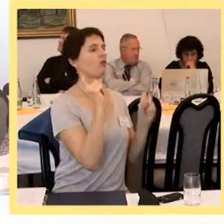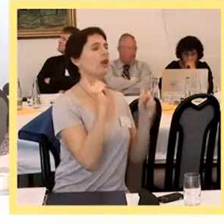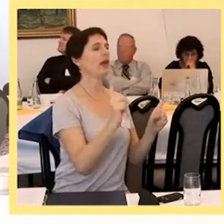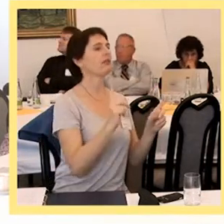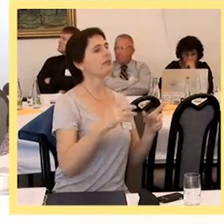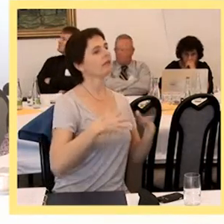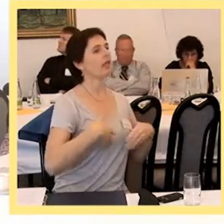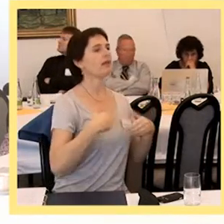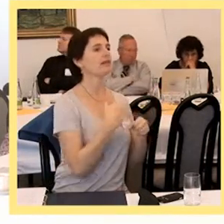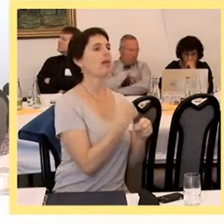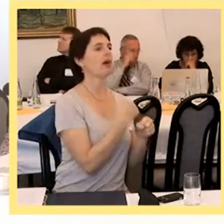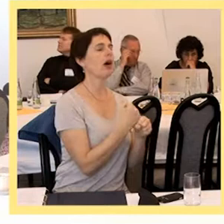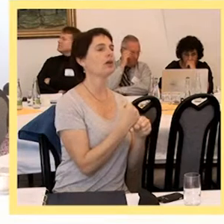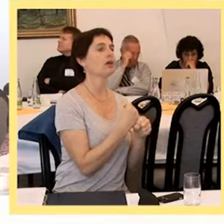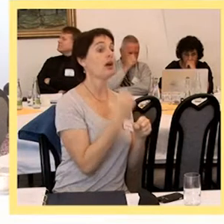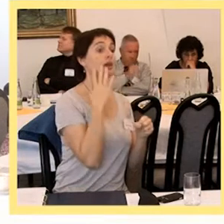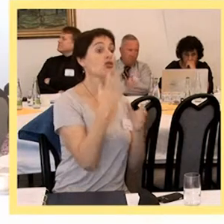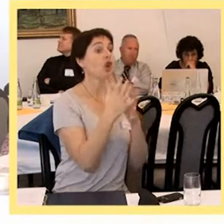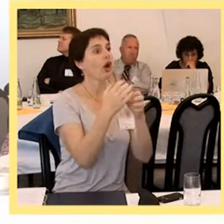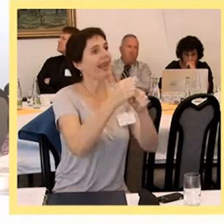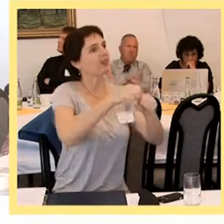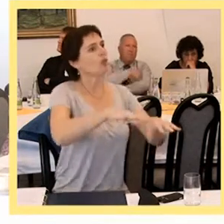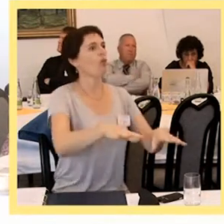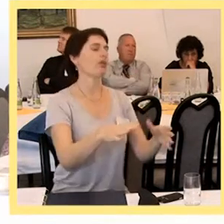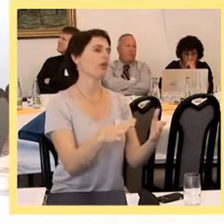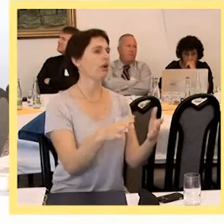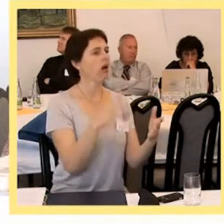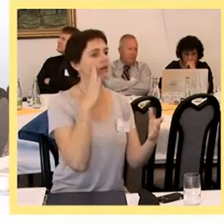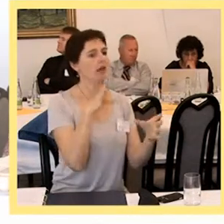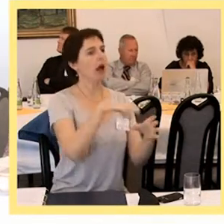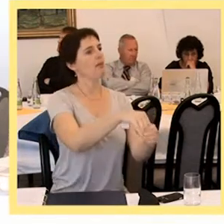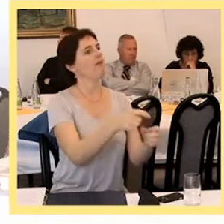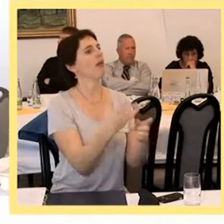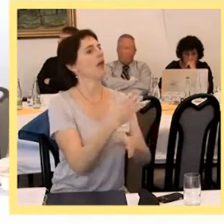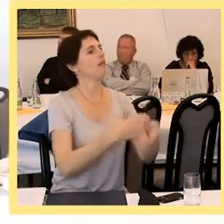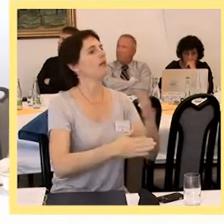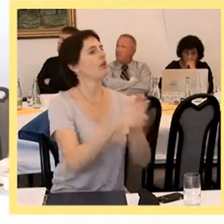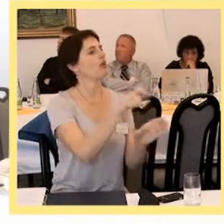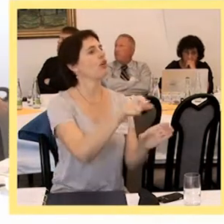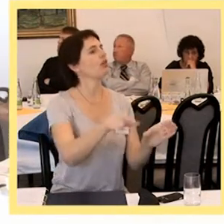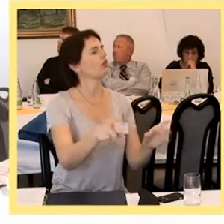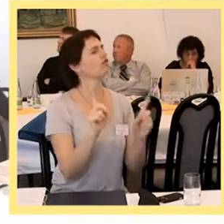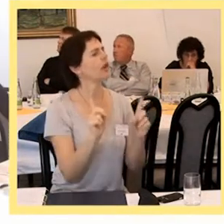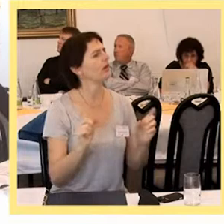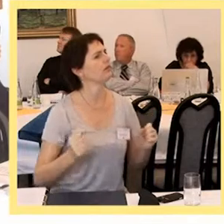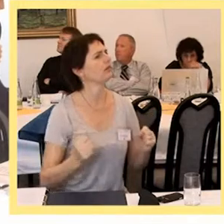to see if they could cope with a large casualty event involving a significant number of disabled people with a variety of